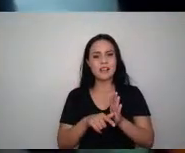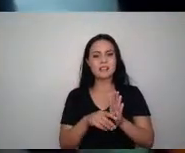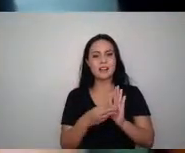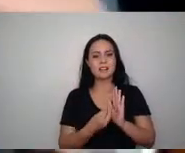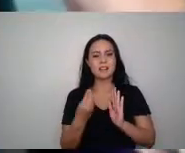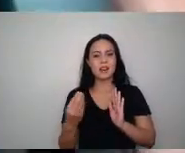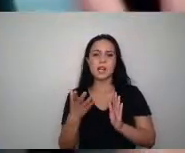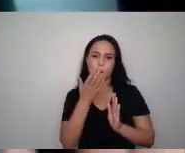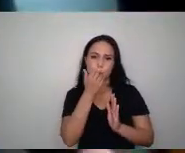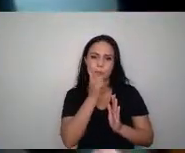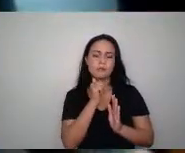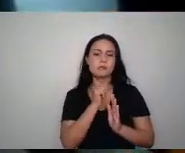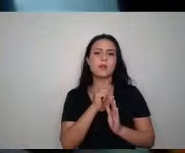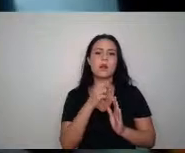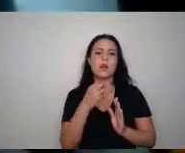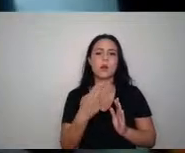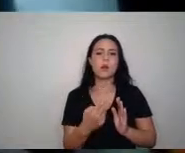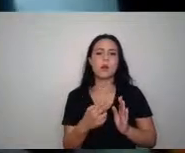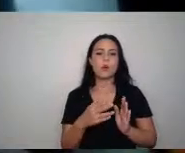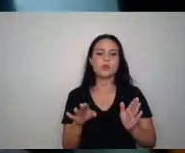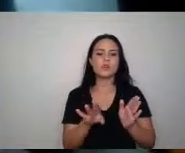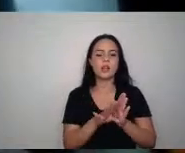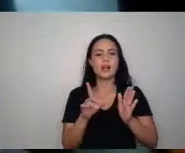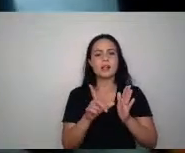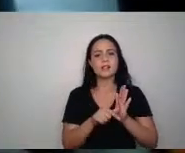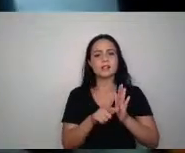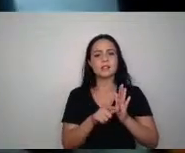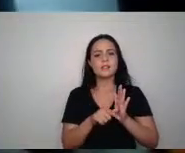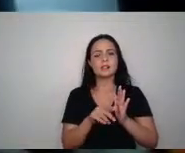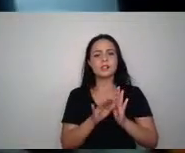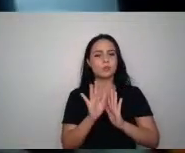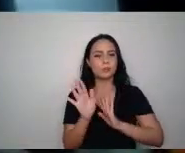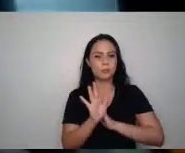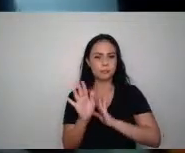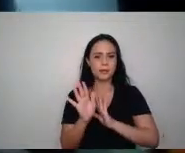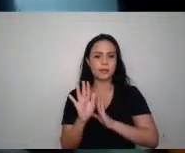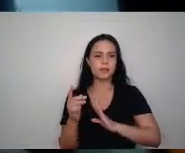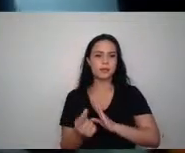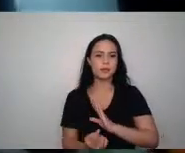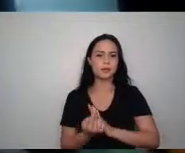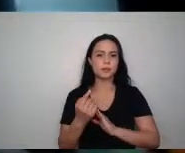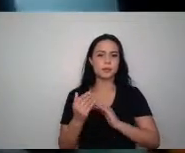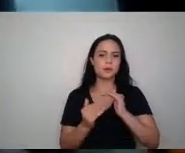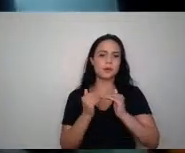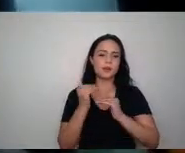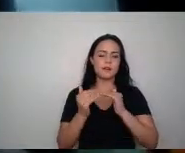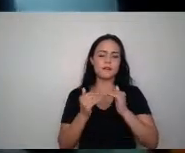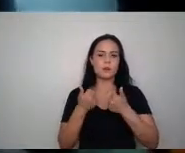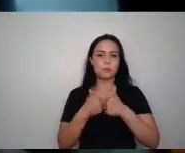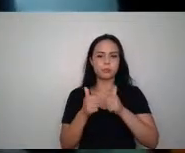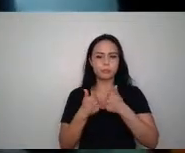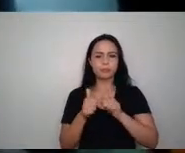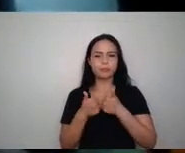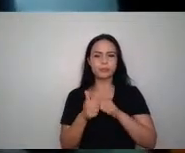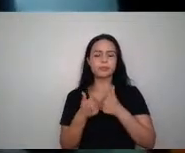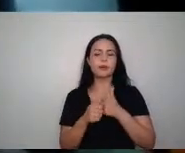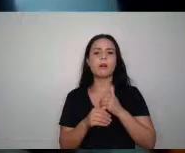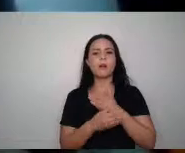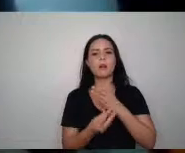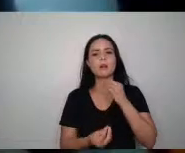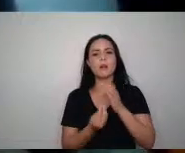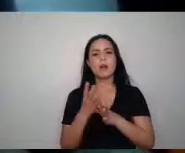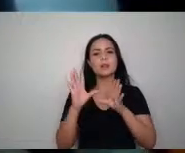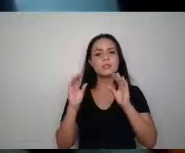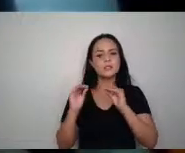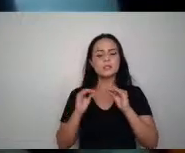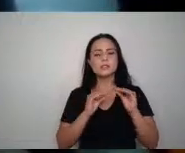There might be some storm, and then the delivery of the food would take longer than expected, and this